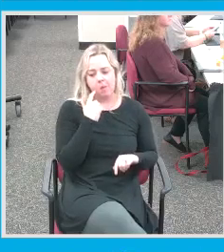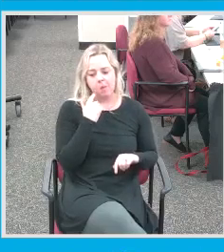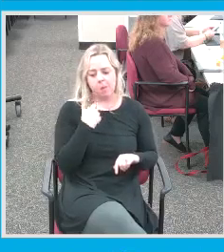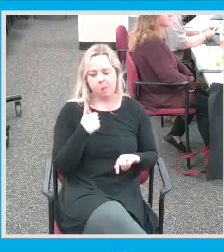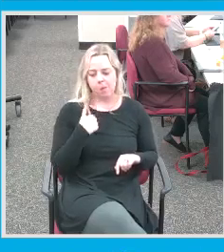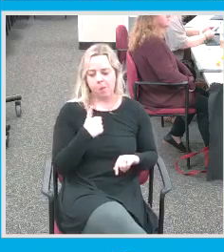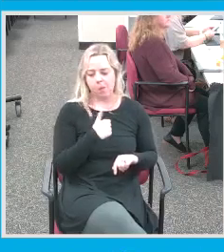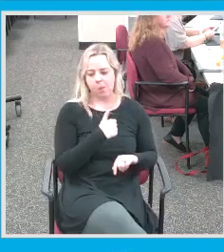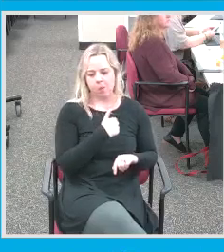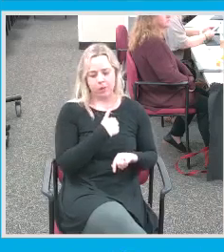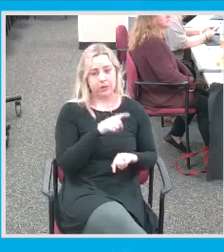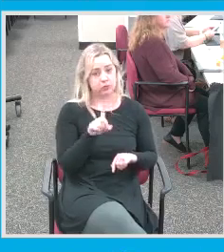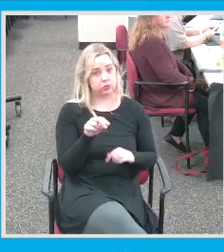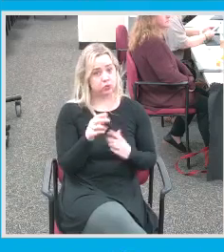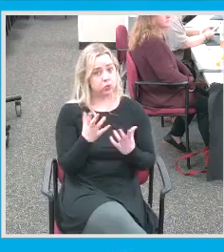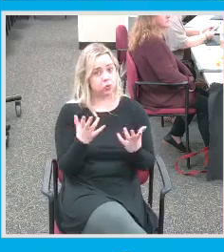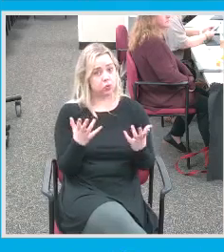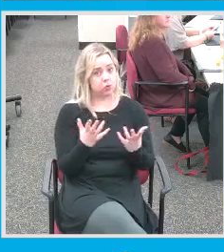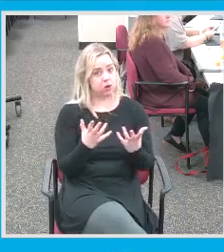very thorough